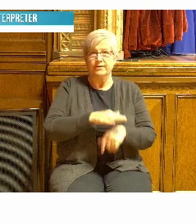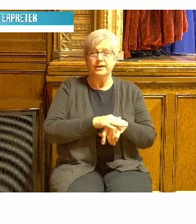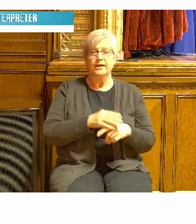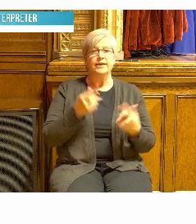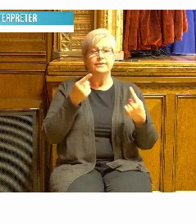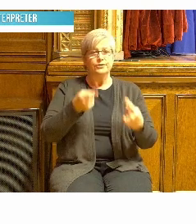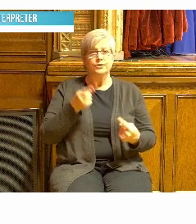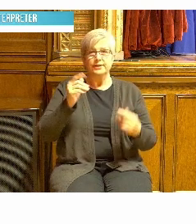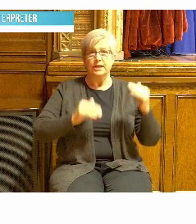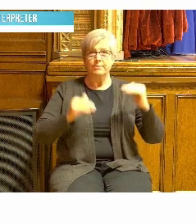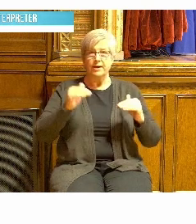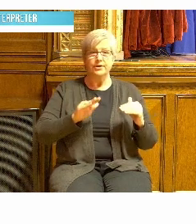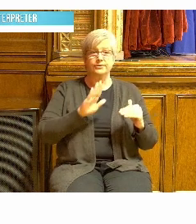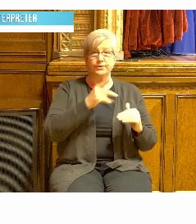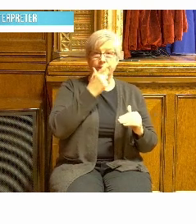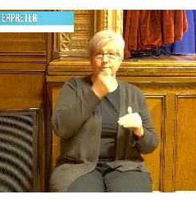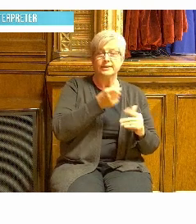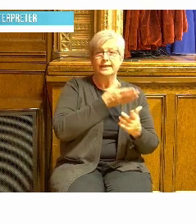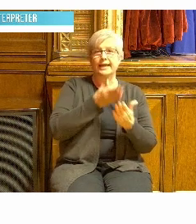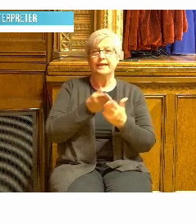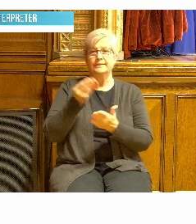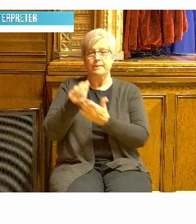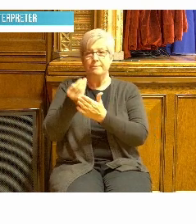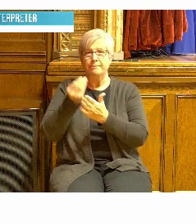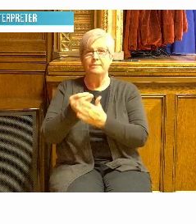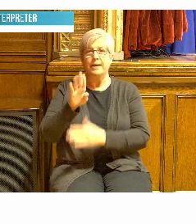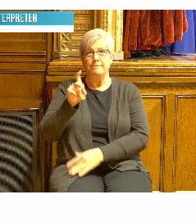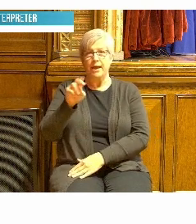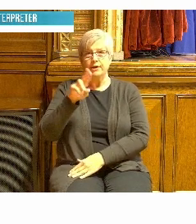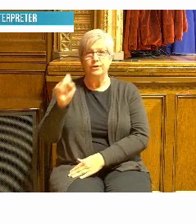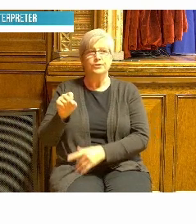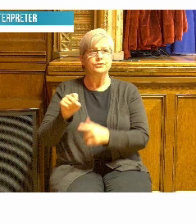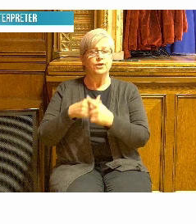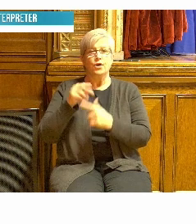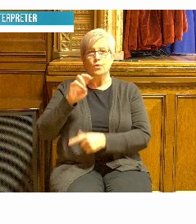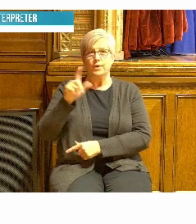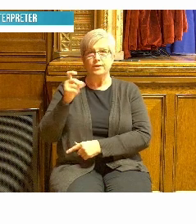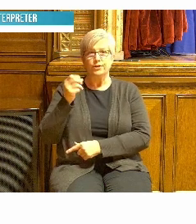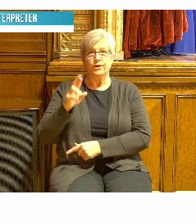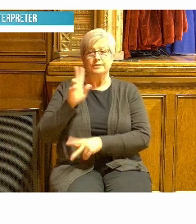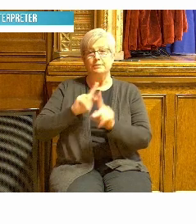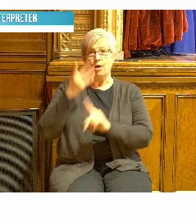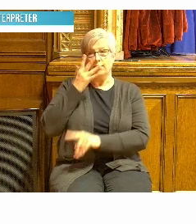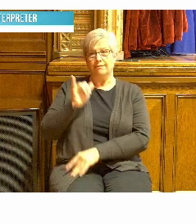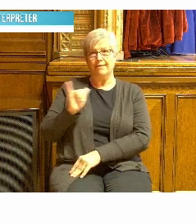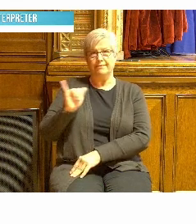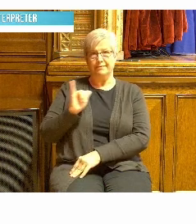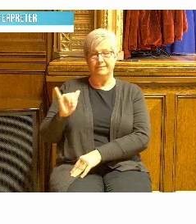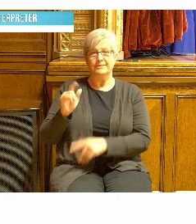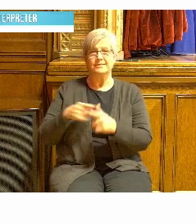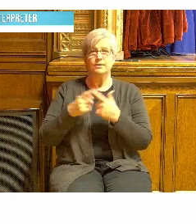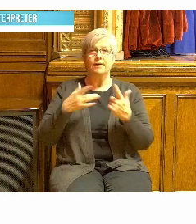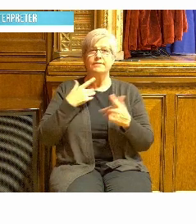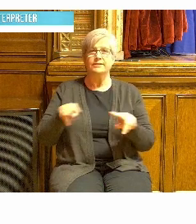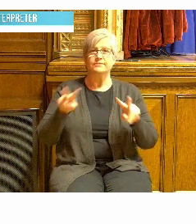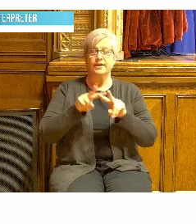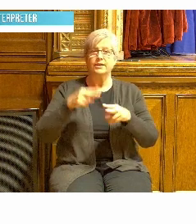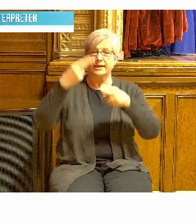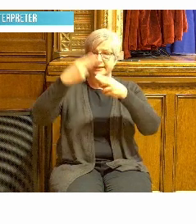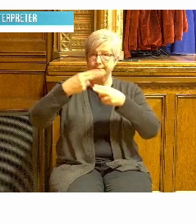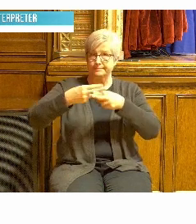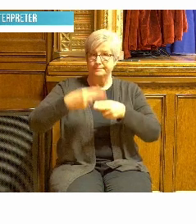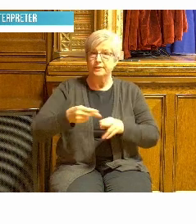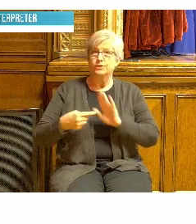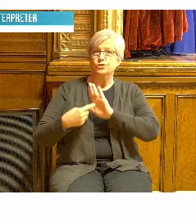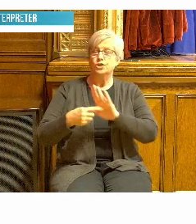balance those interests against those of bankers, realtors, and other people who looked more like them. We believe that there is value in naming names and